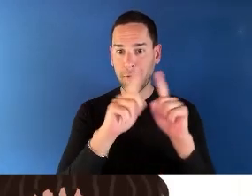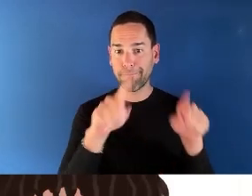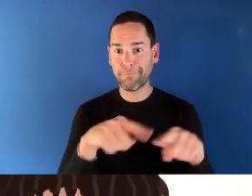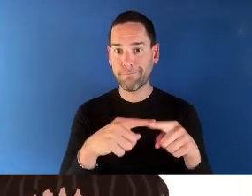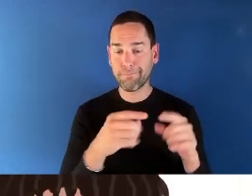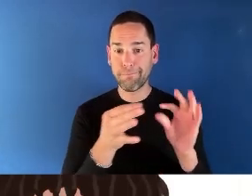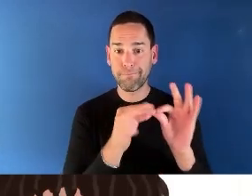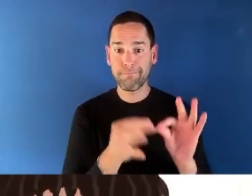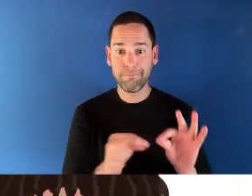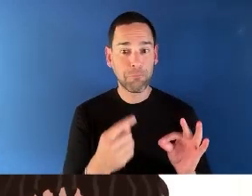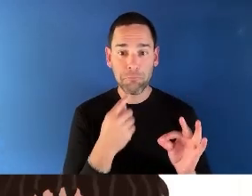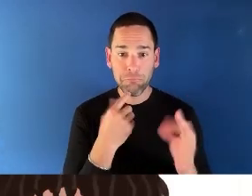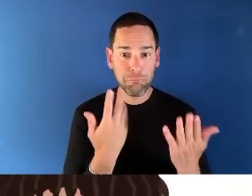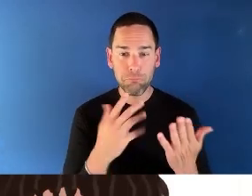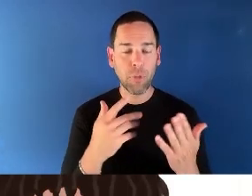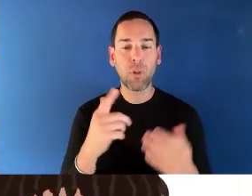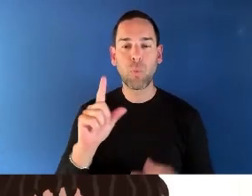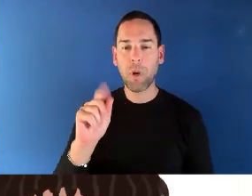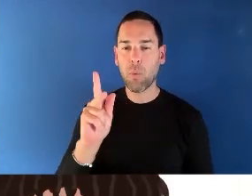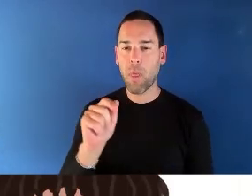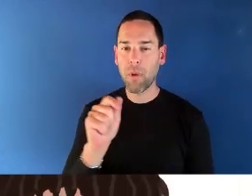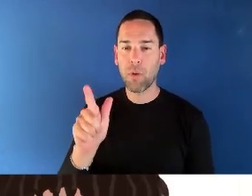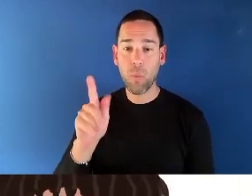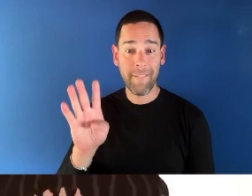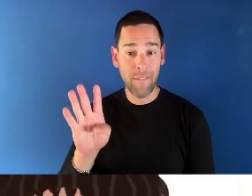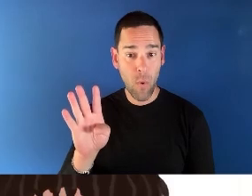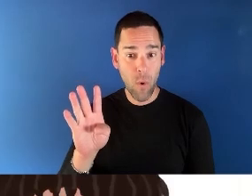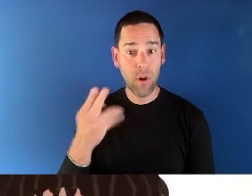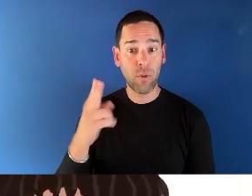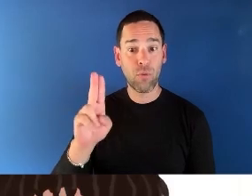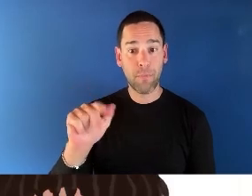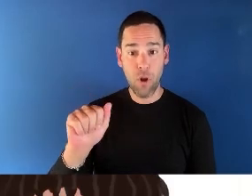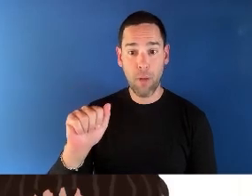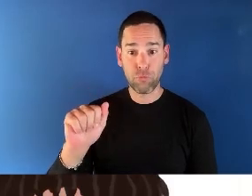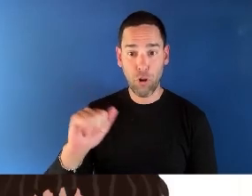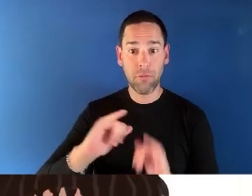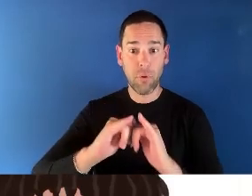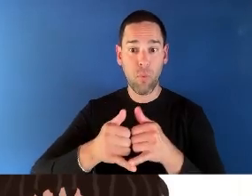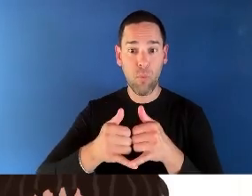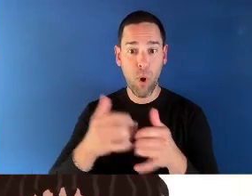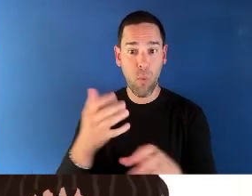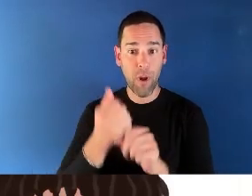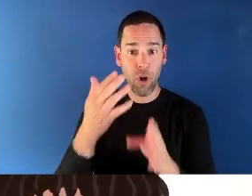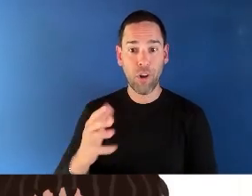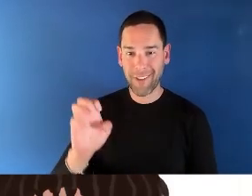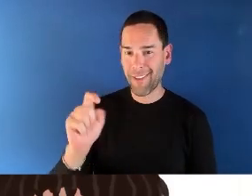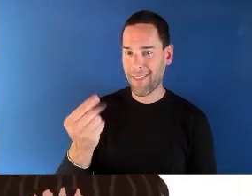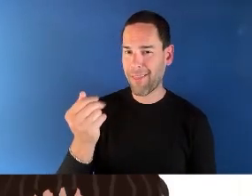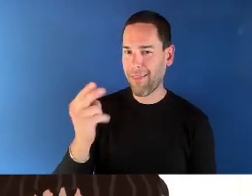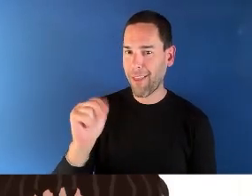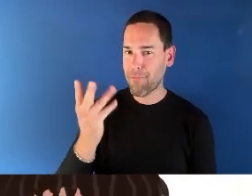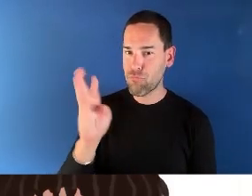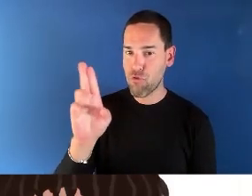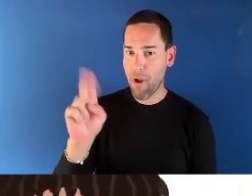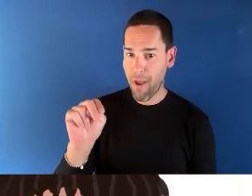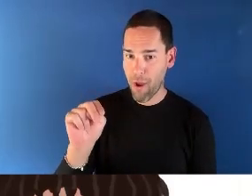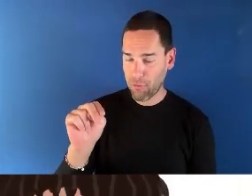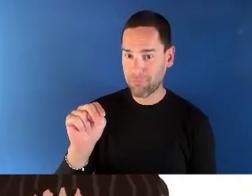Present 2023-2024 Heumann-Armstrong Award winner Ethan Brown, illustrated by Access